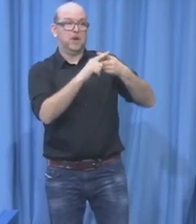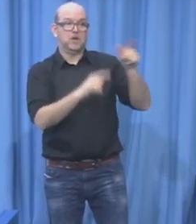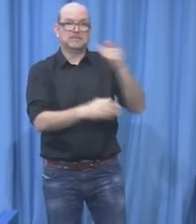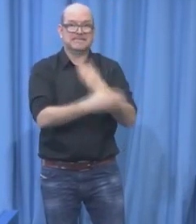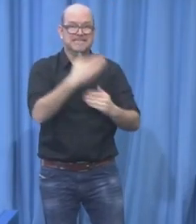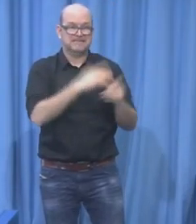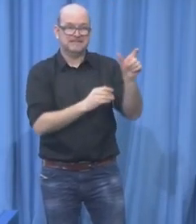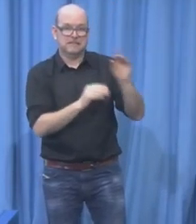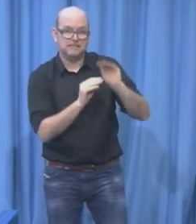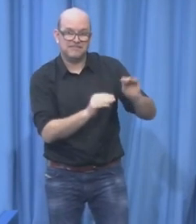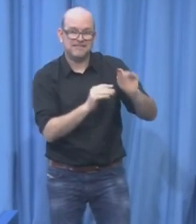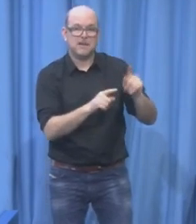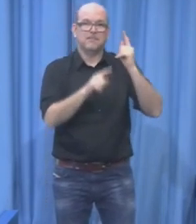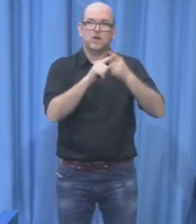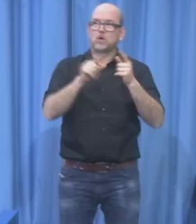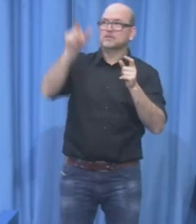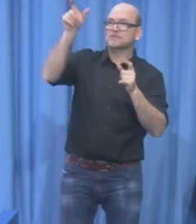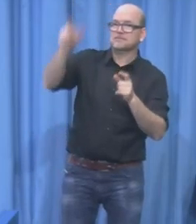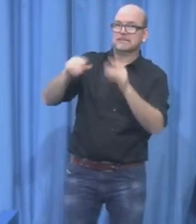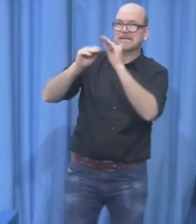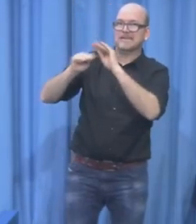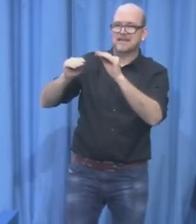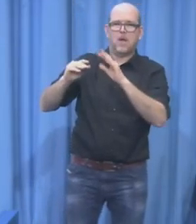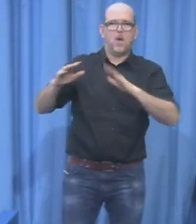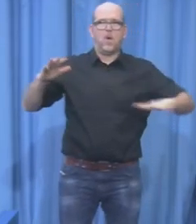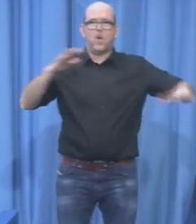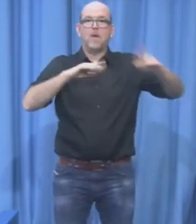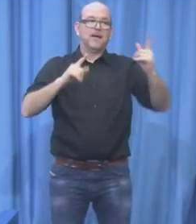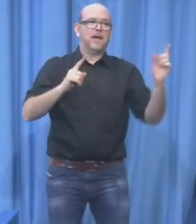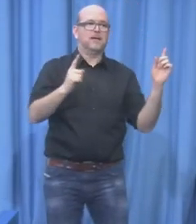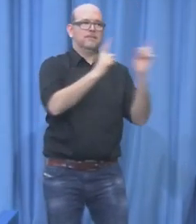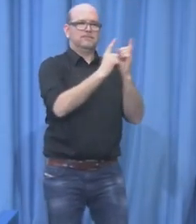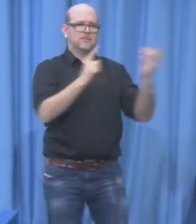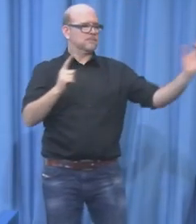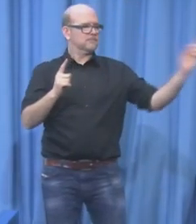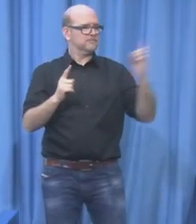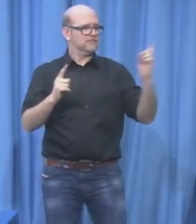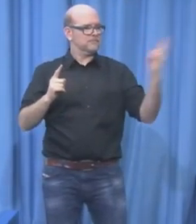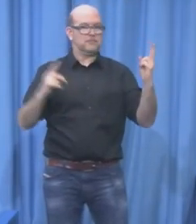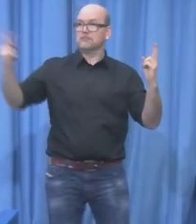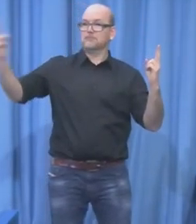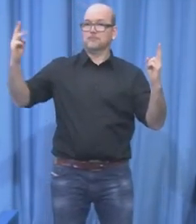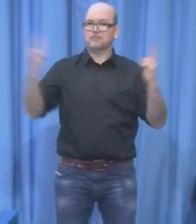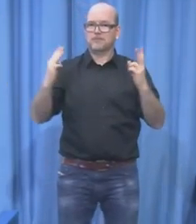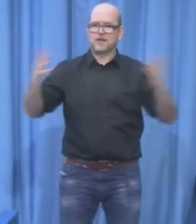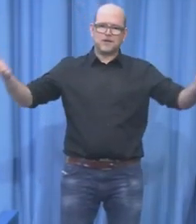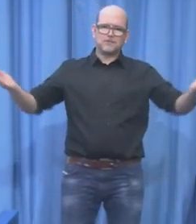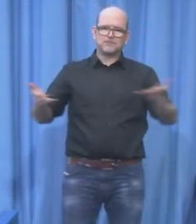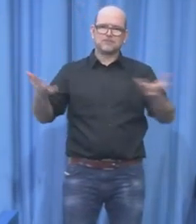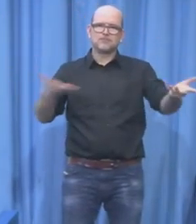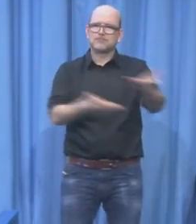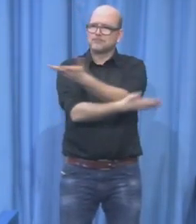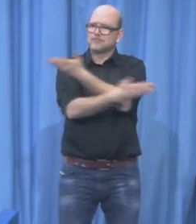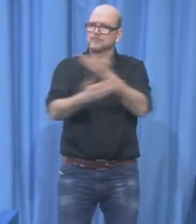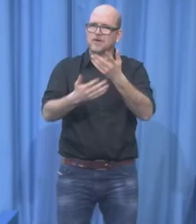working with their child for the summer. It gives them a chance to ask any questions they have,